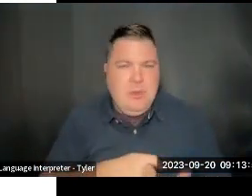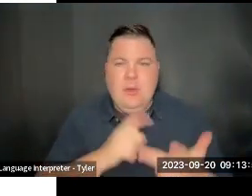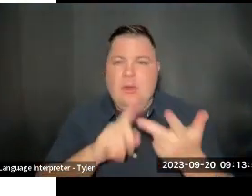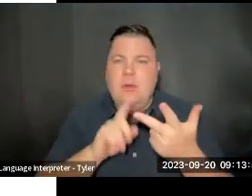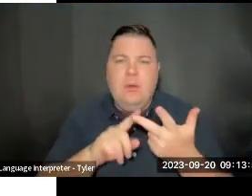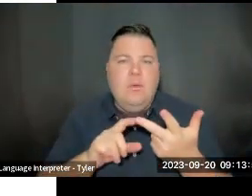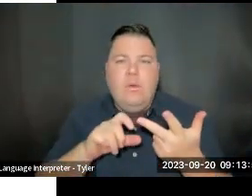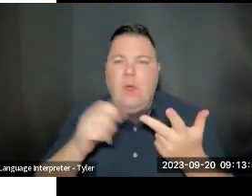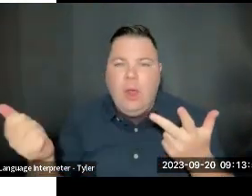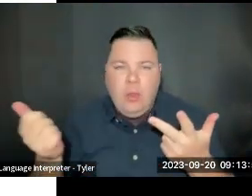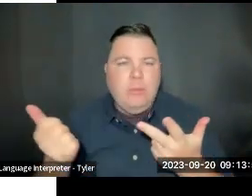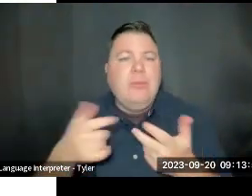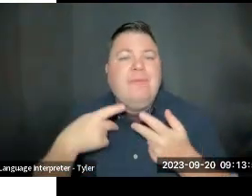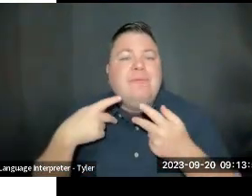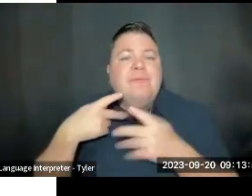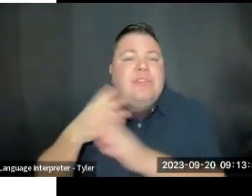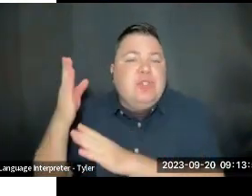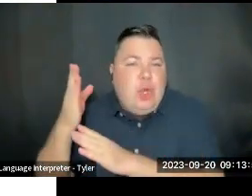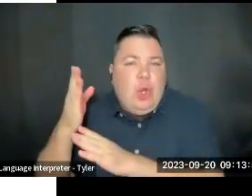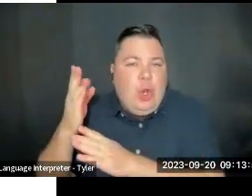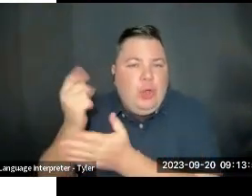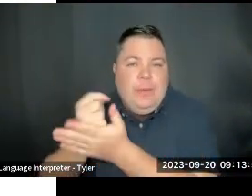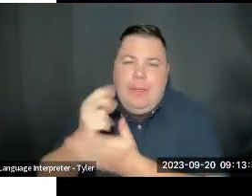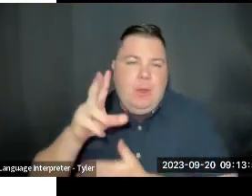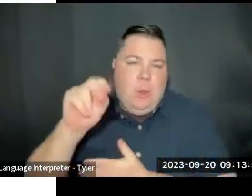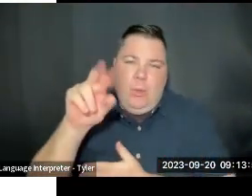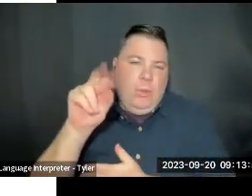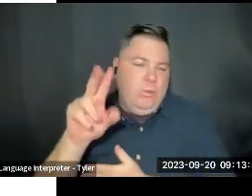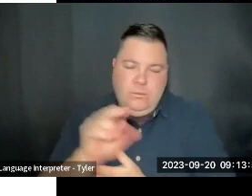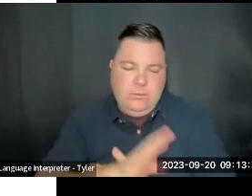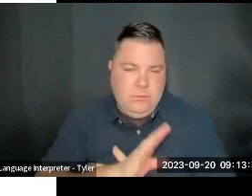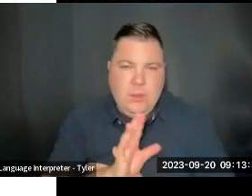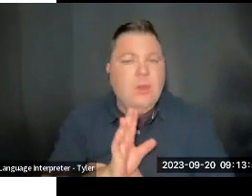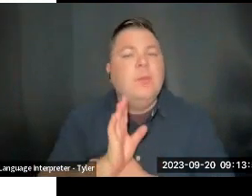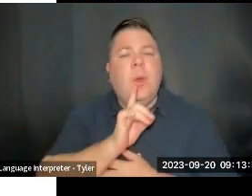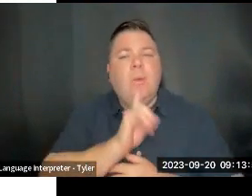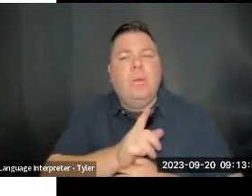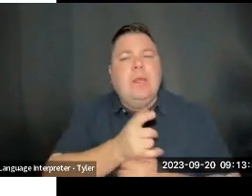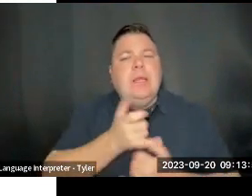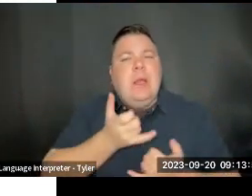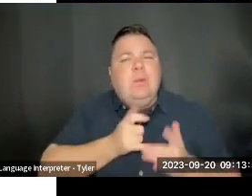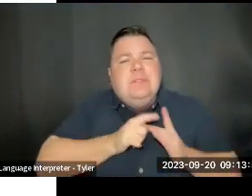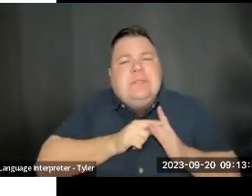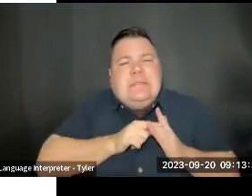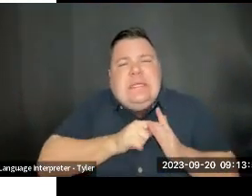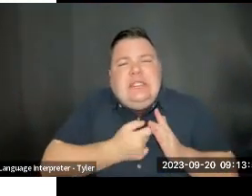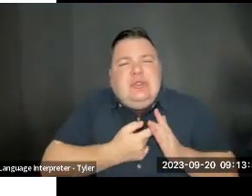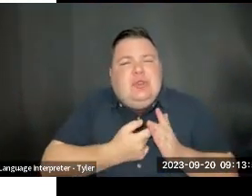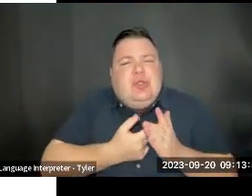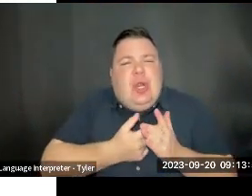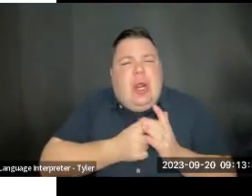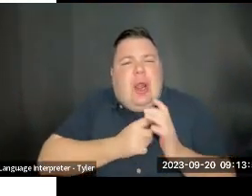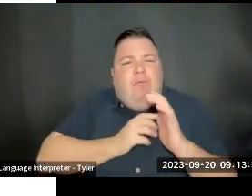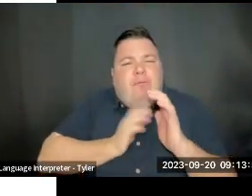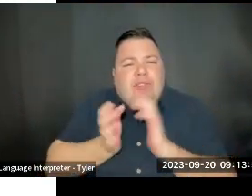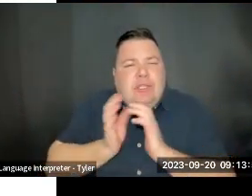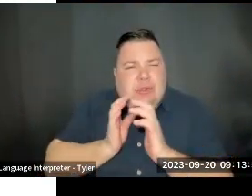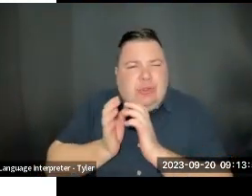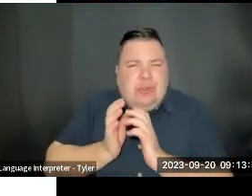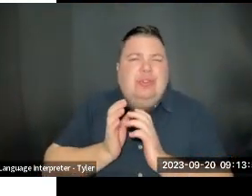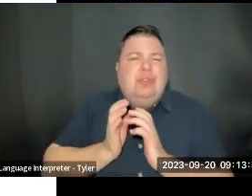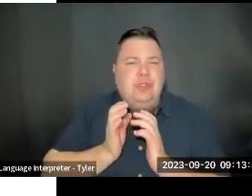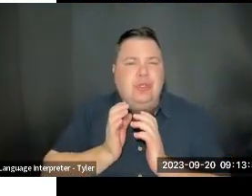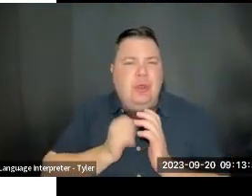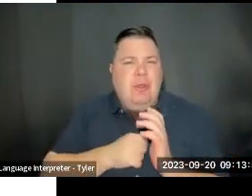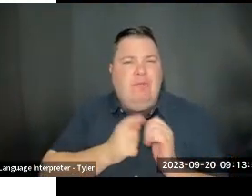other professional treatment, but rather it's those initial conversations, it's that initial reaching